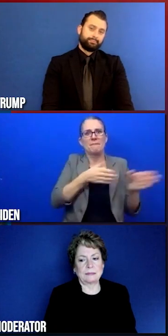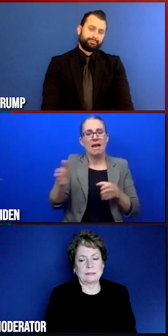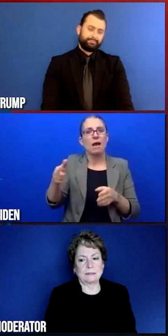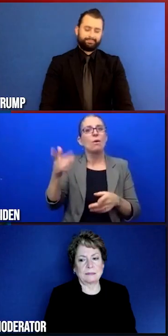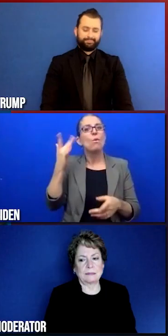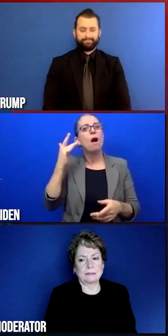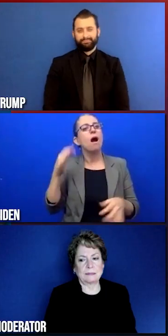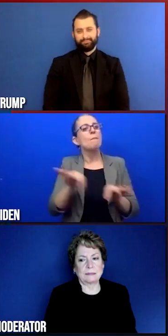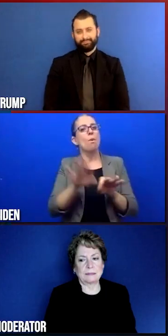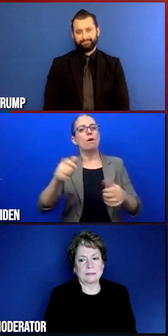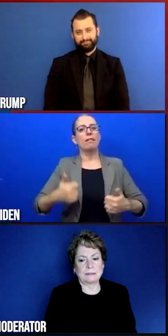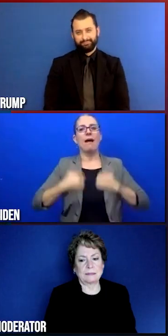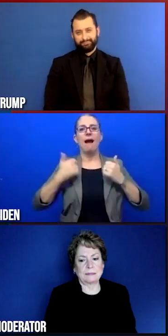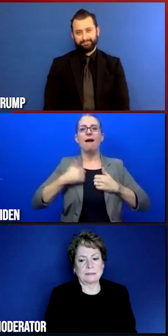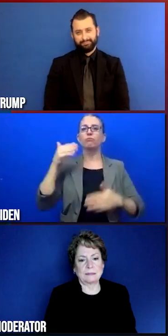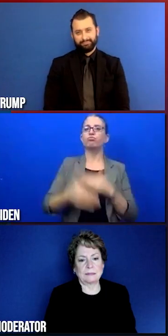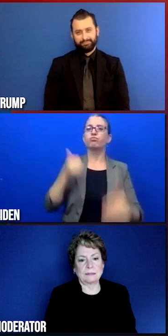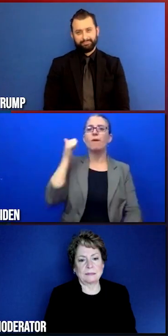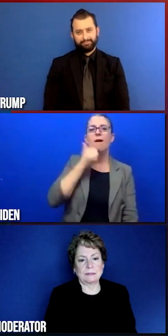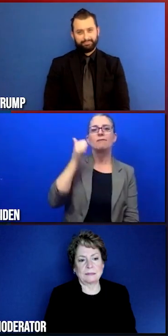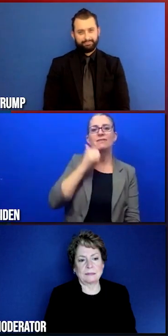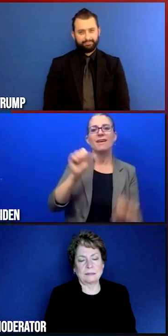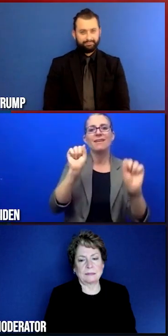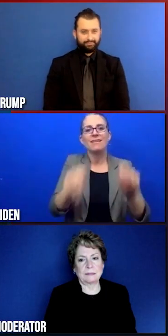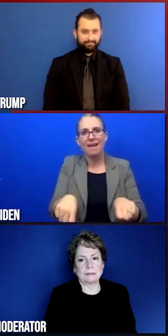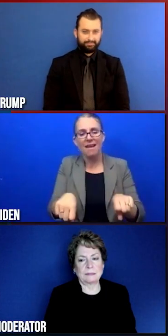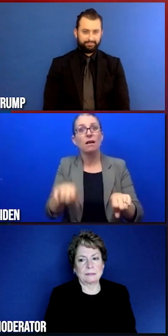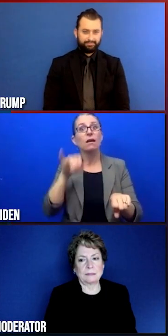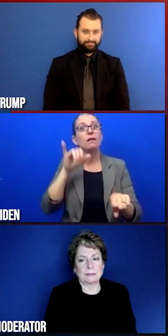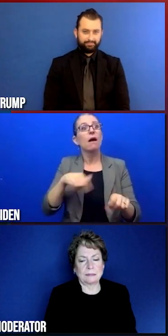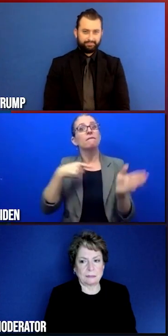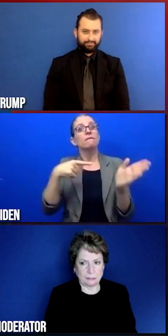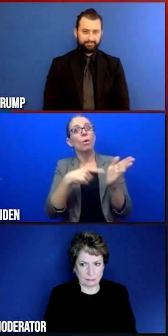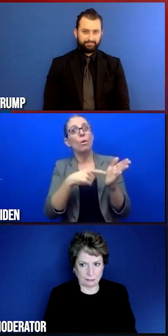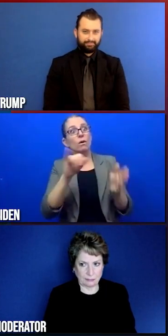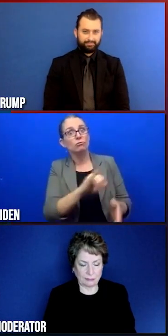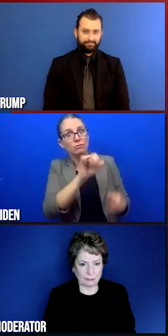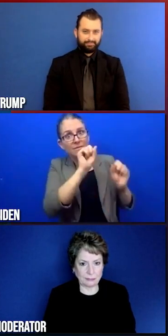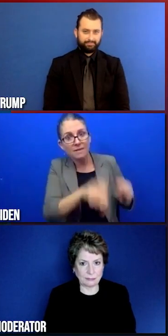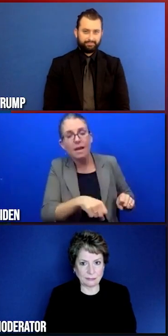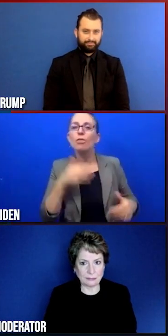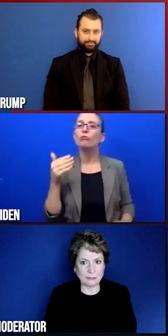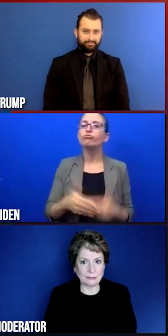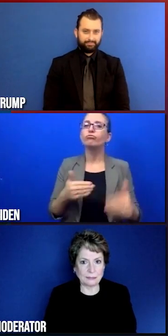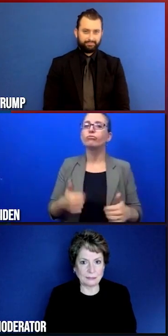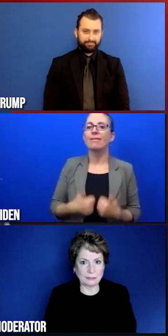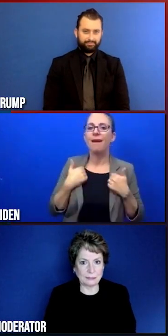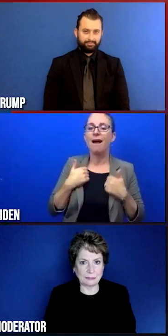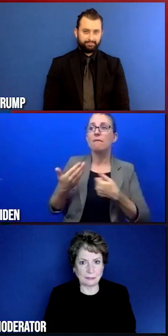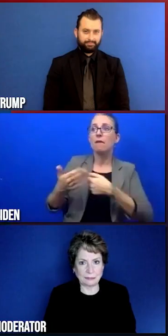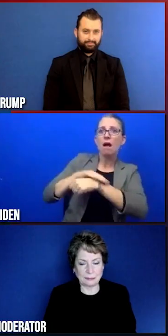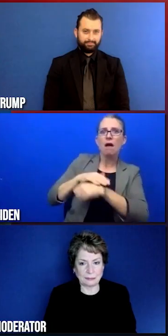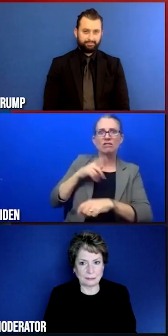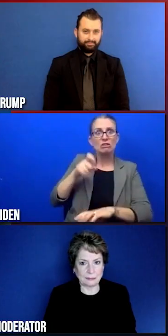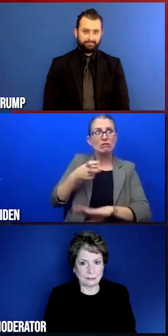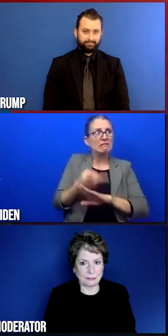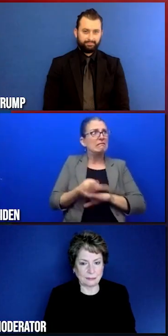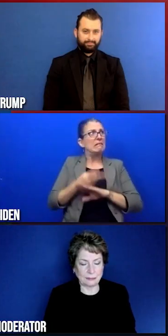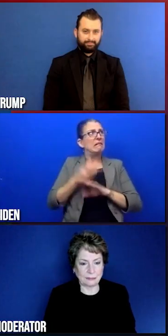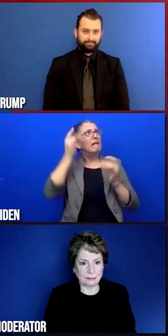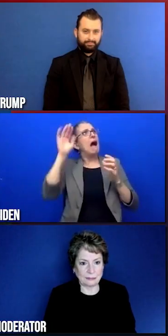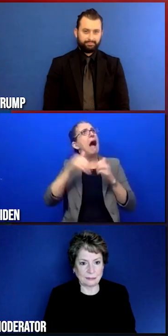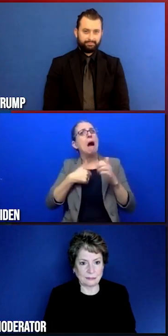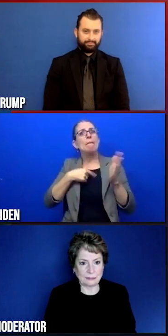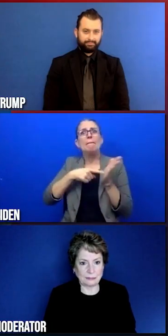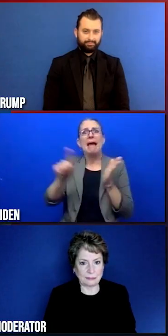children. How many of you home are worried and rolling around in bed tonight wondering what in God's name you're going to do if you get sick because you've lost your home